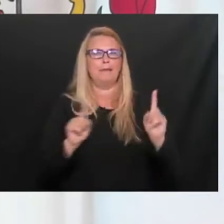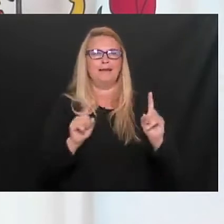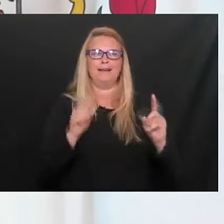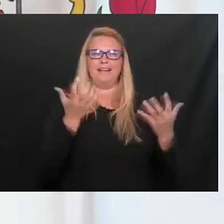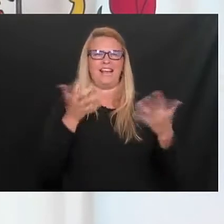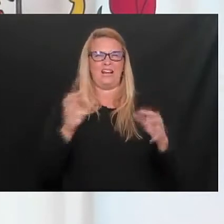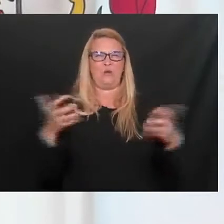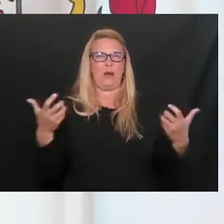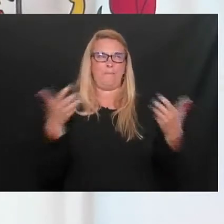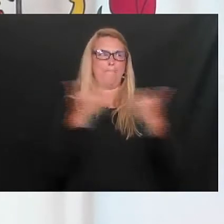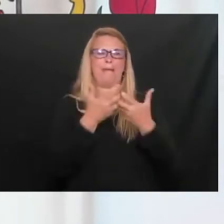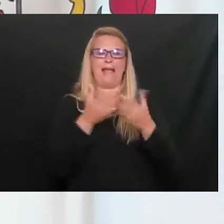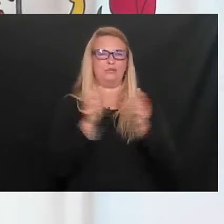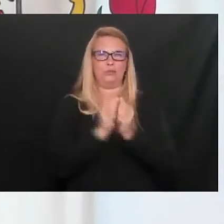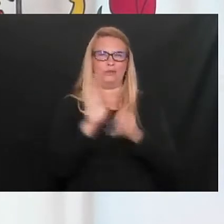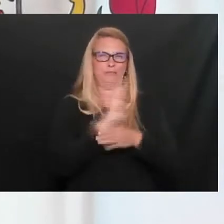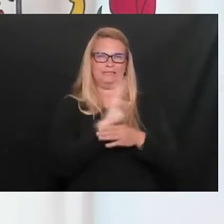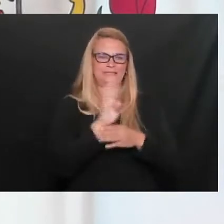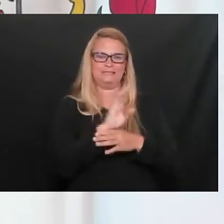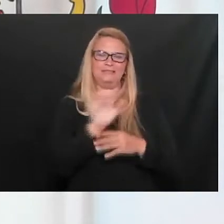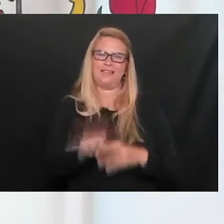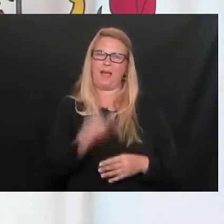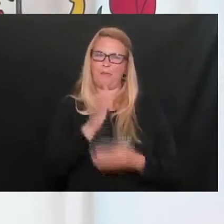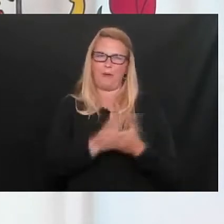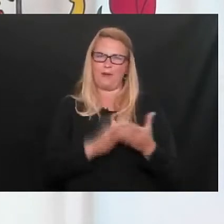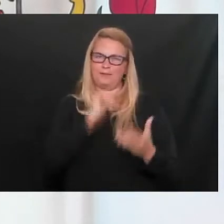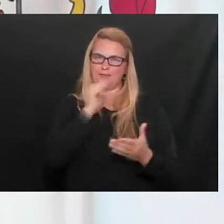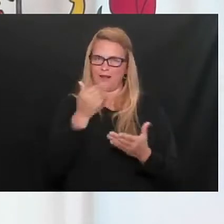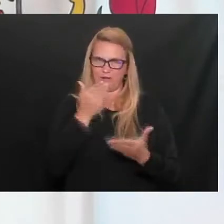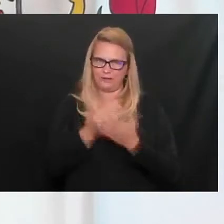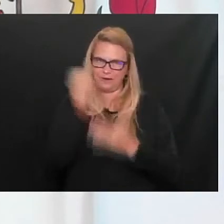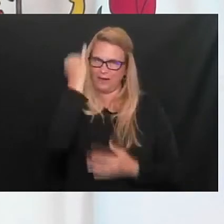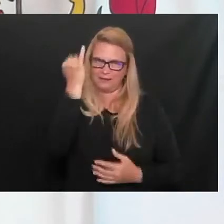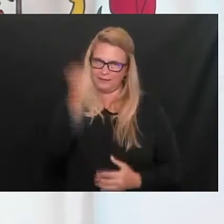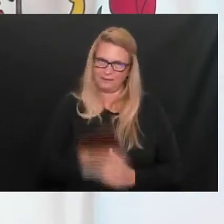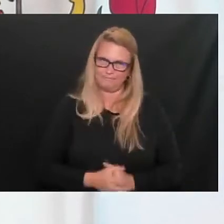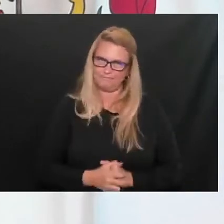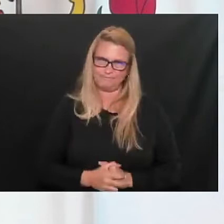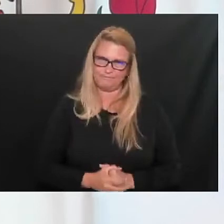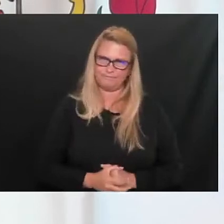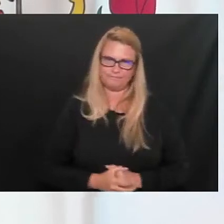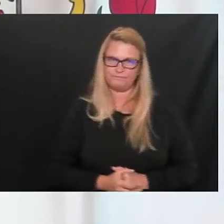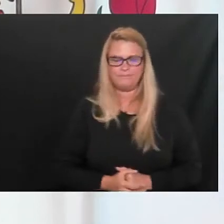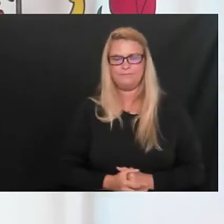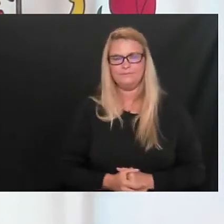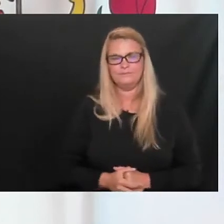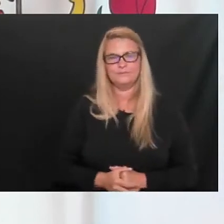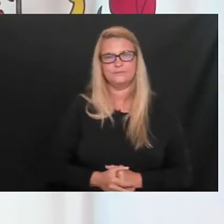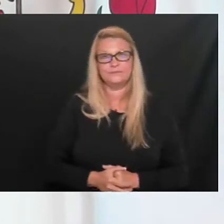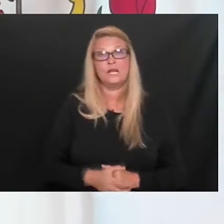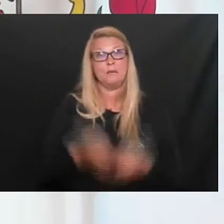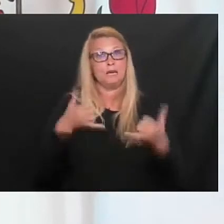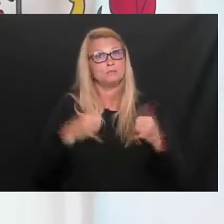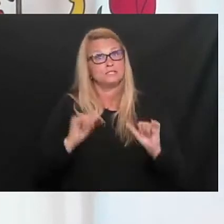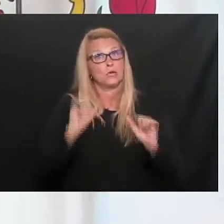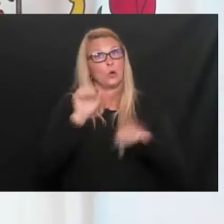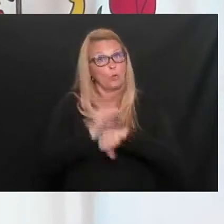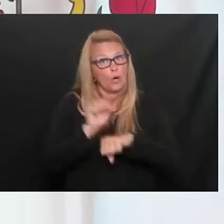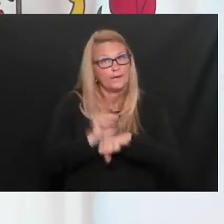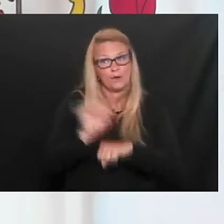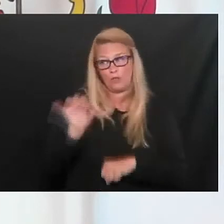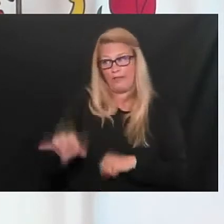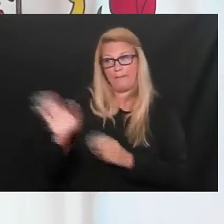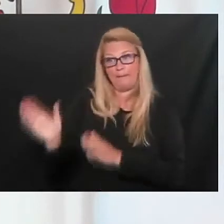of burden whatsoever on our small businesses to participate and match. And so we're still looking at it. We're not through yet